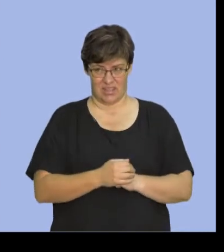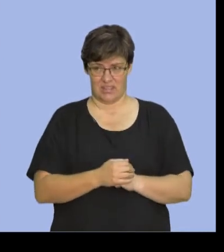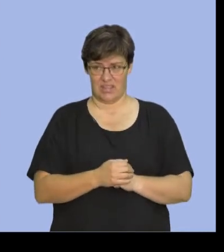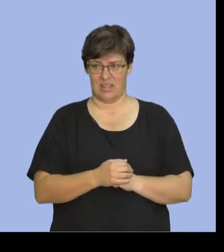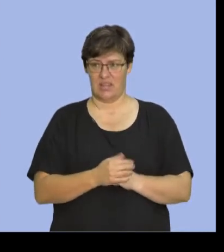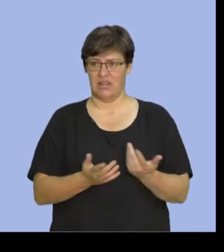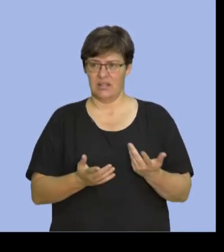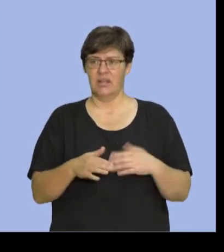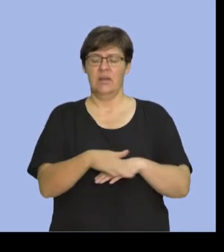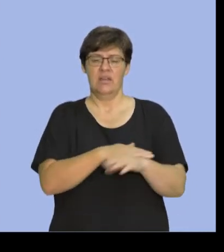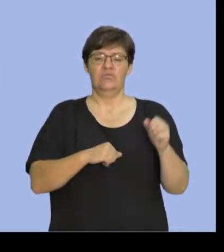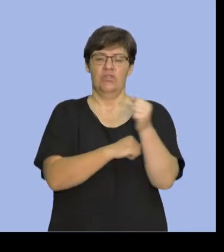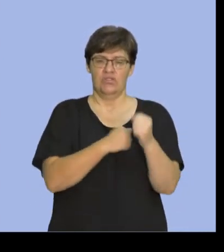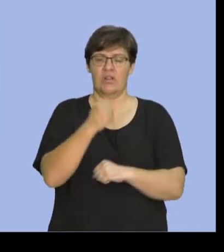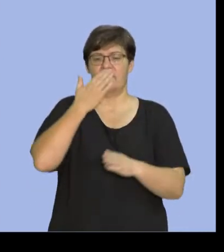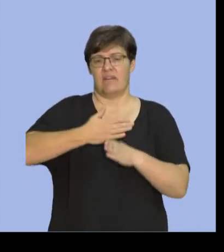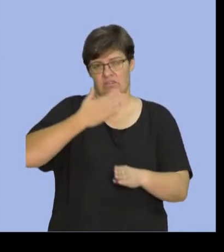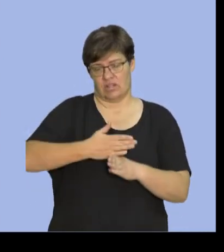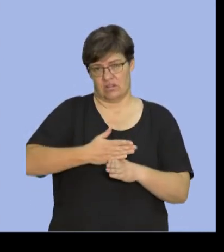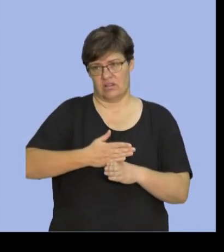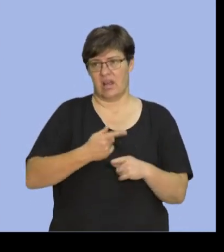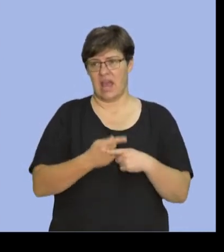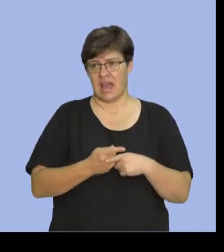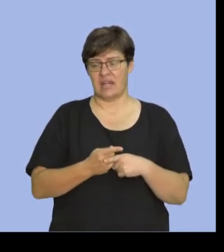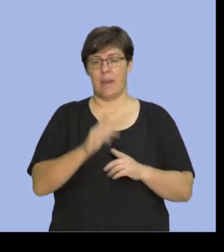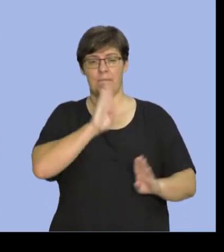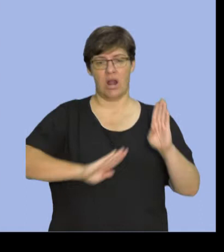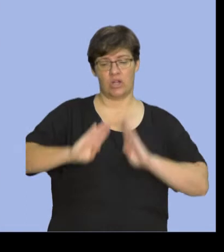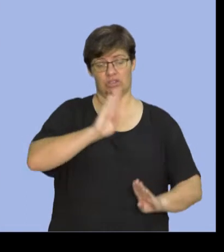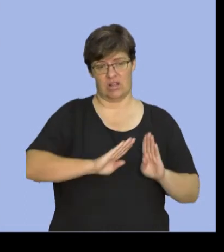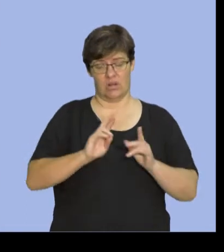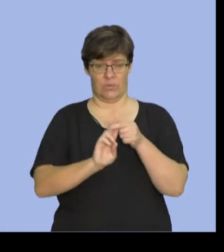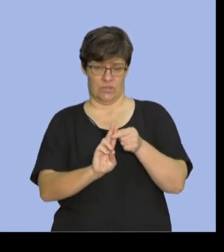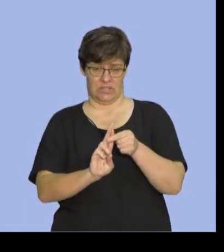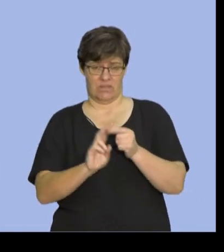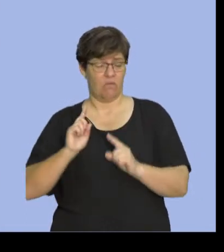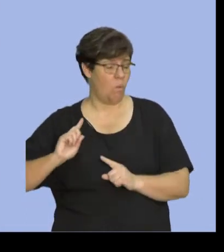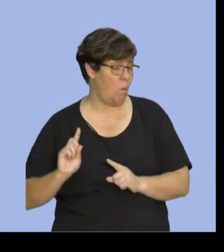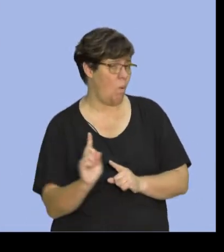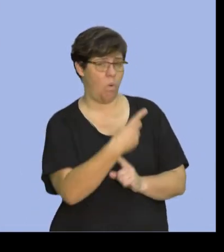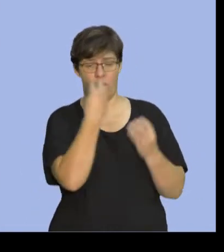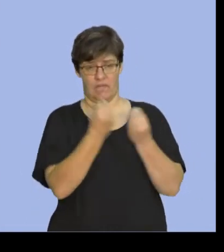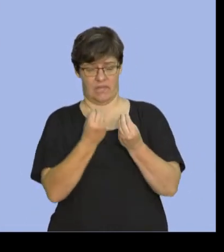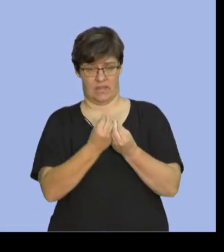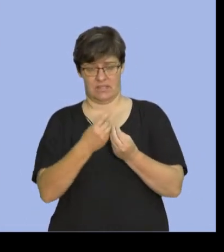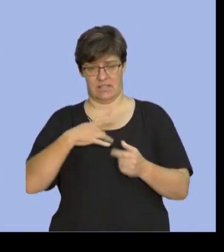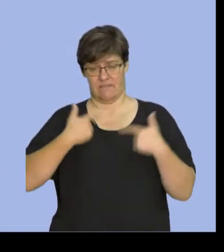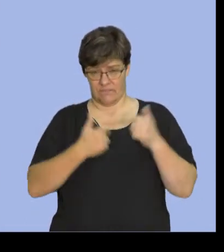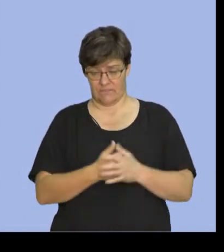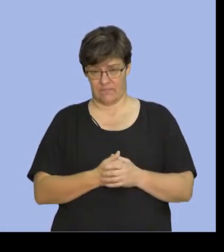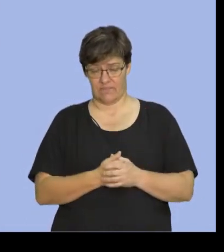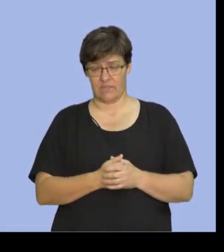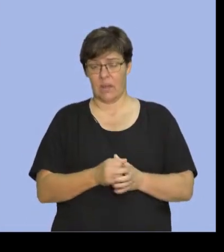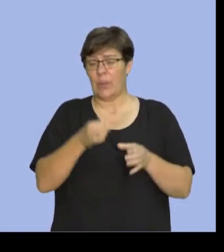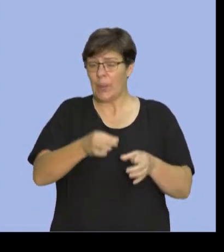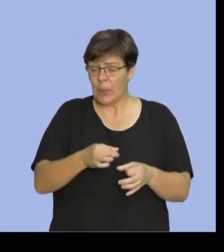basic structural, functional, and biological unit of all organisms. It is the smallest unit of